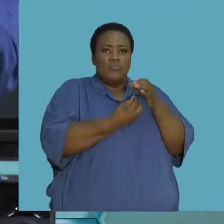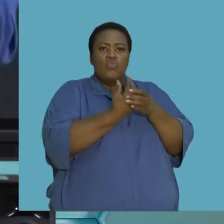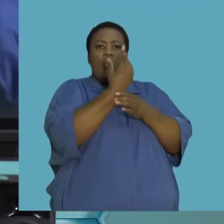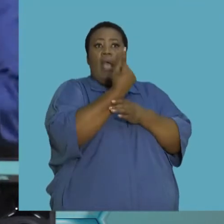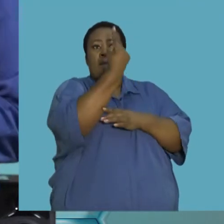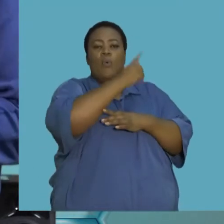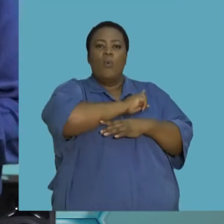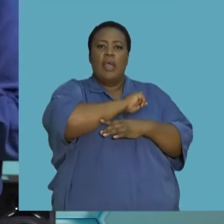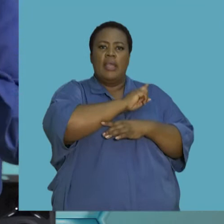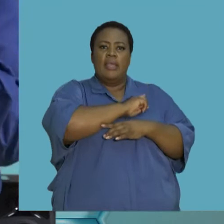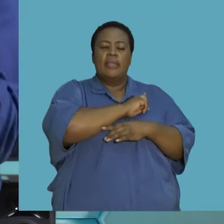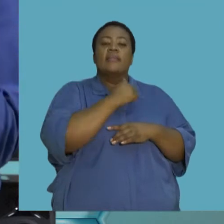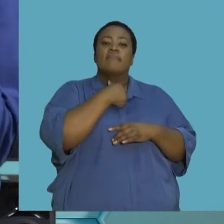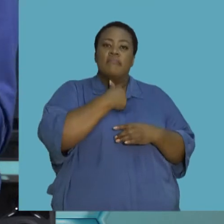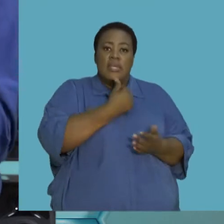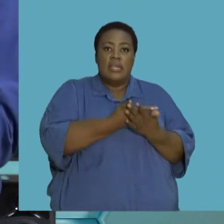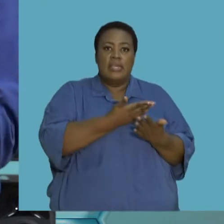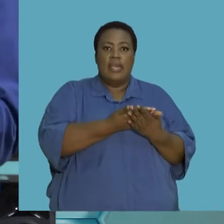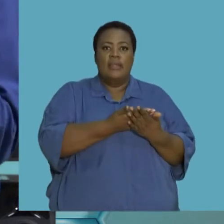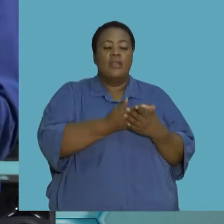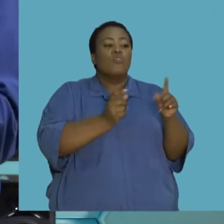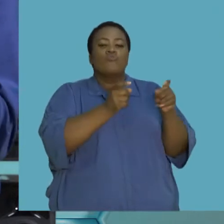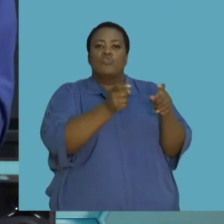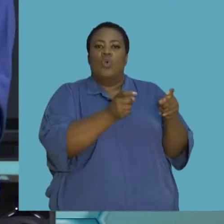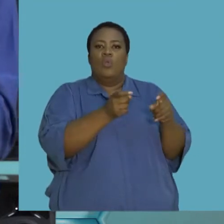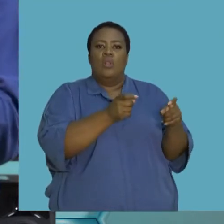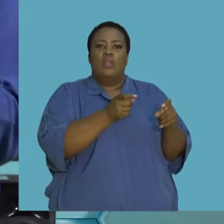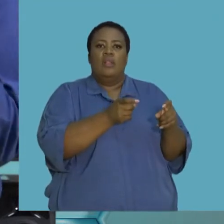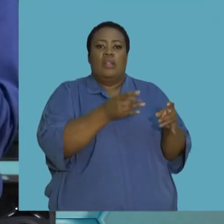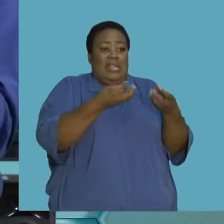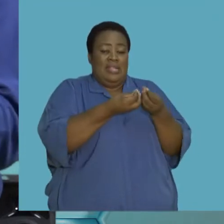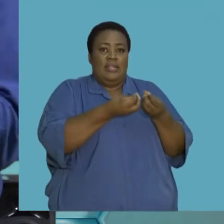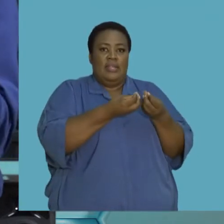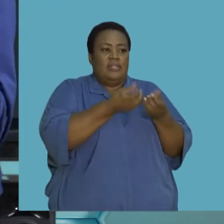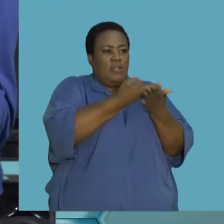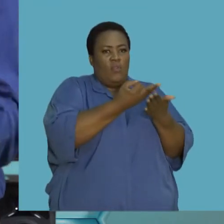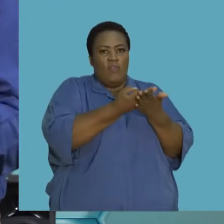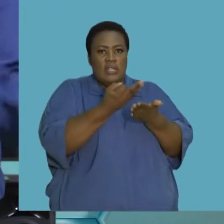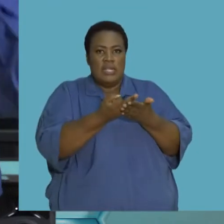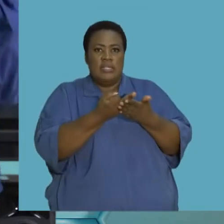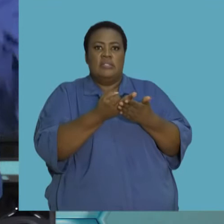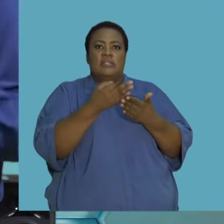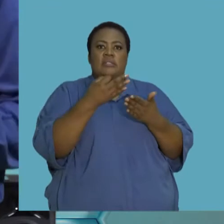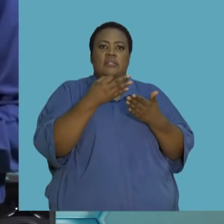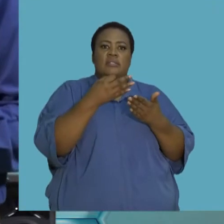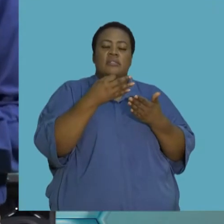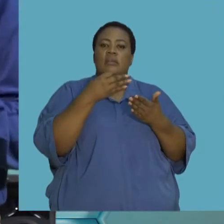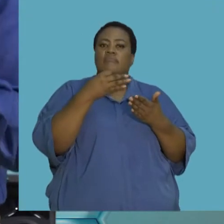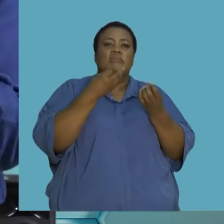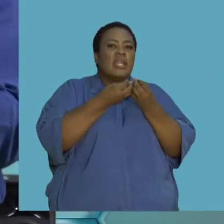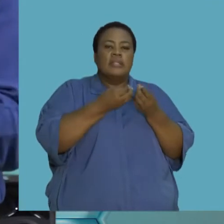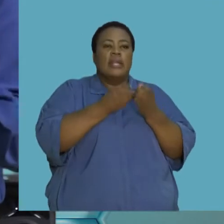grow upwards, I have the ability to be able to control the factors that cause plants to grow